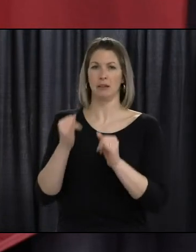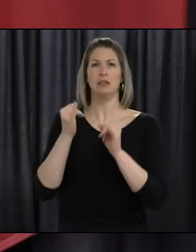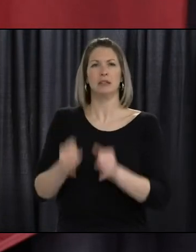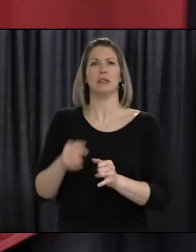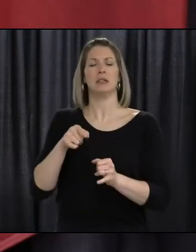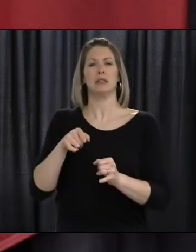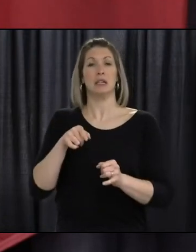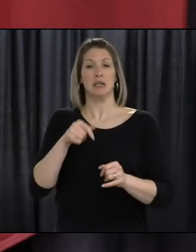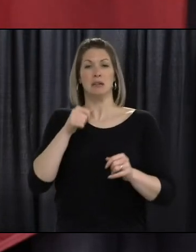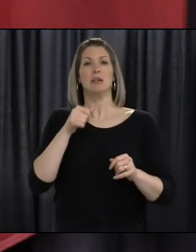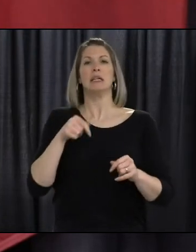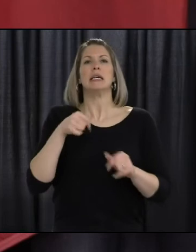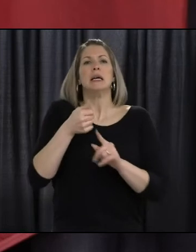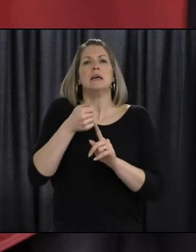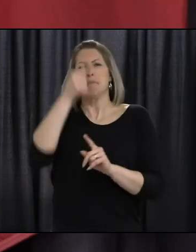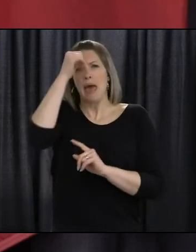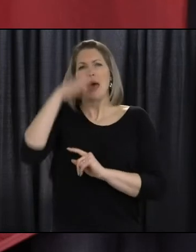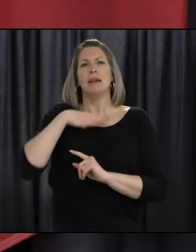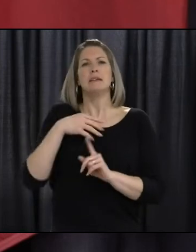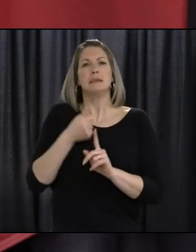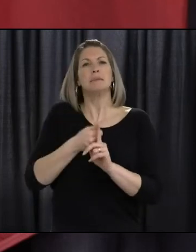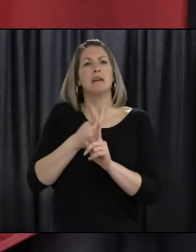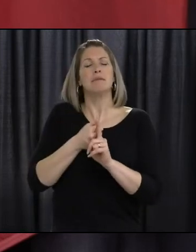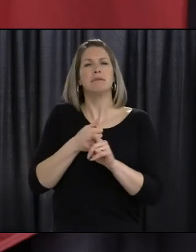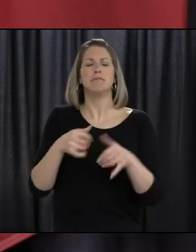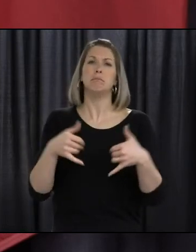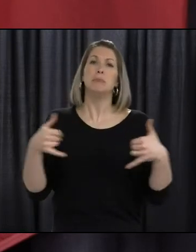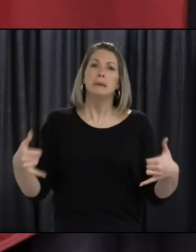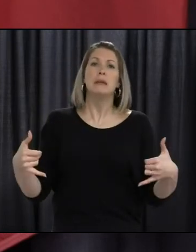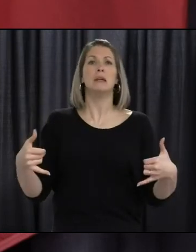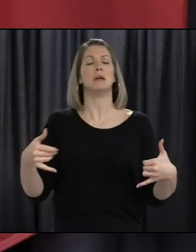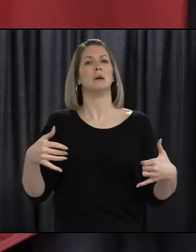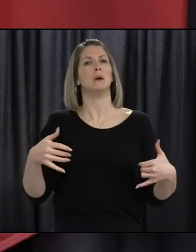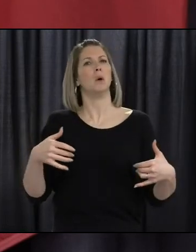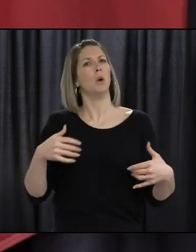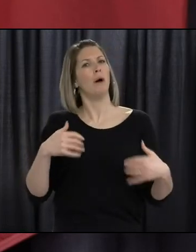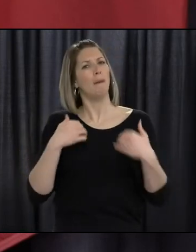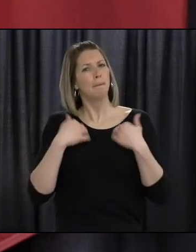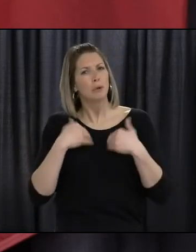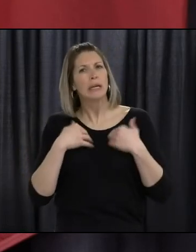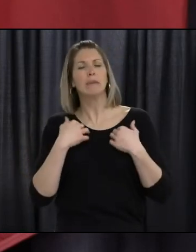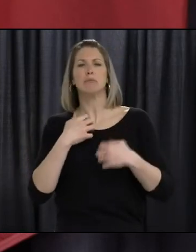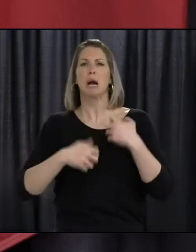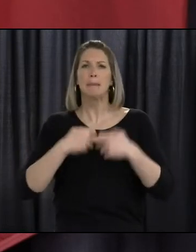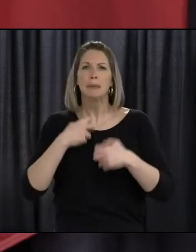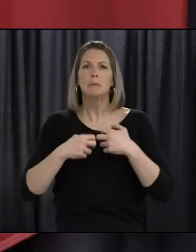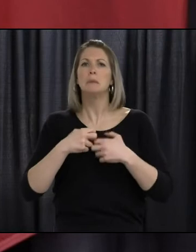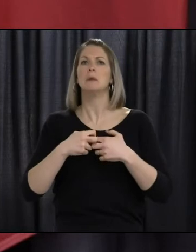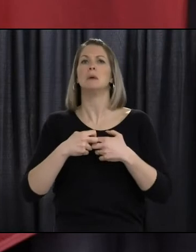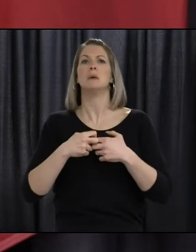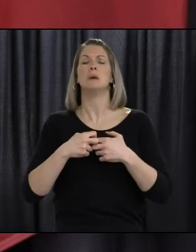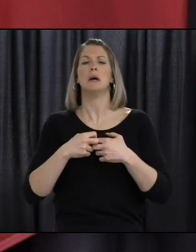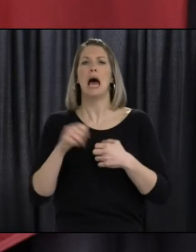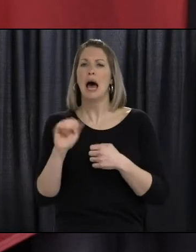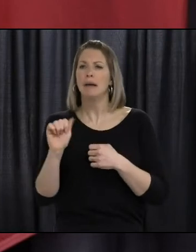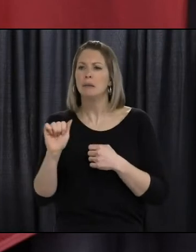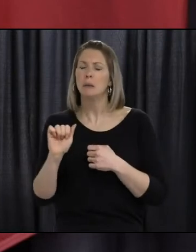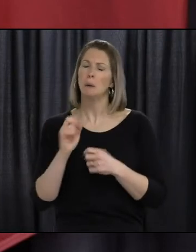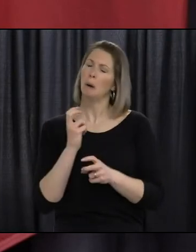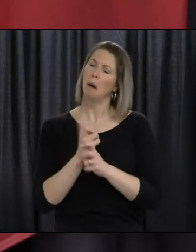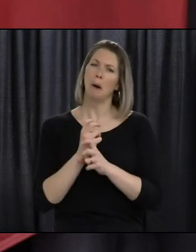a large man, overweight, had asthma, was having a major impact on his